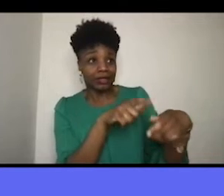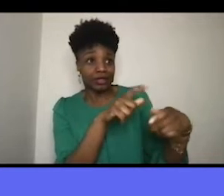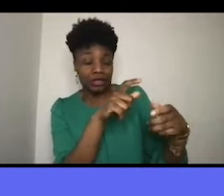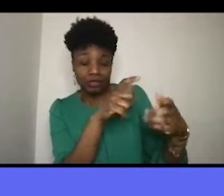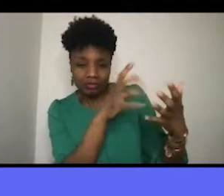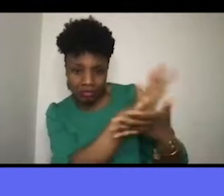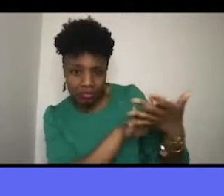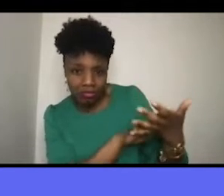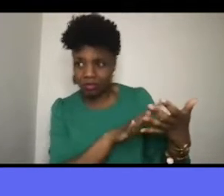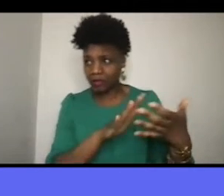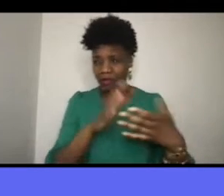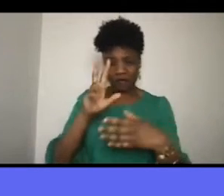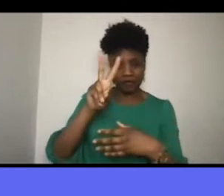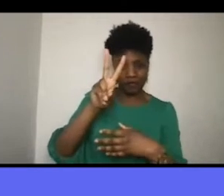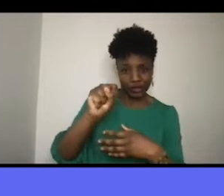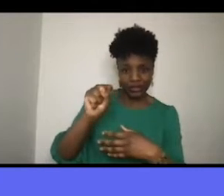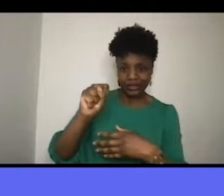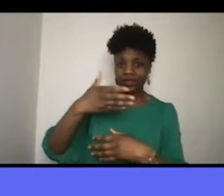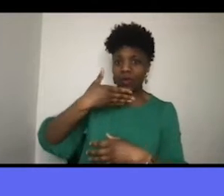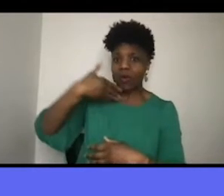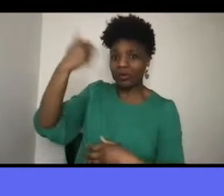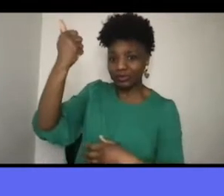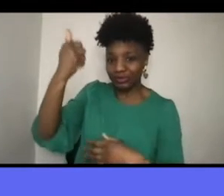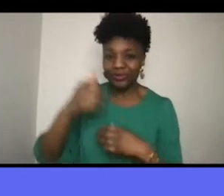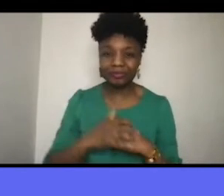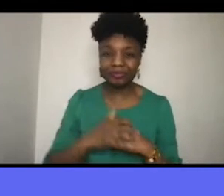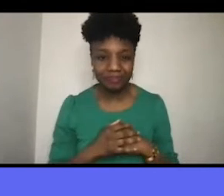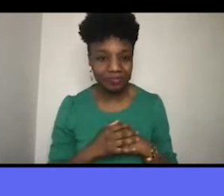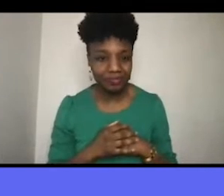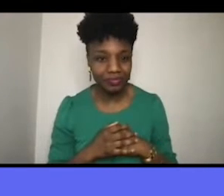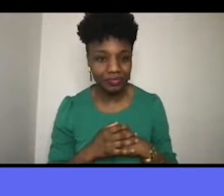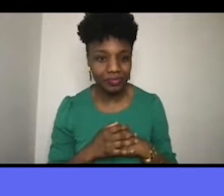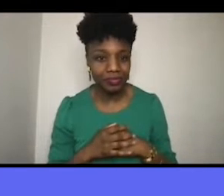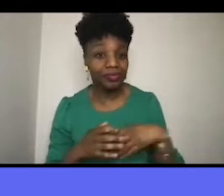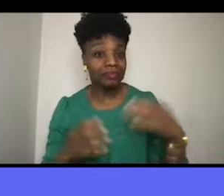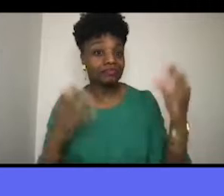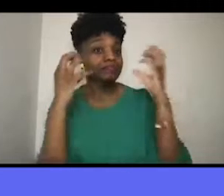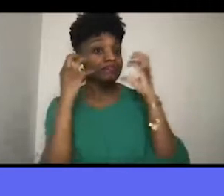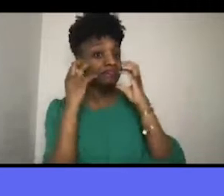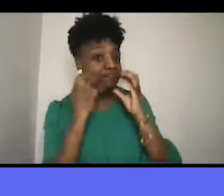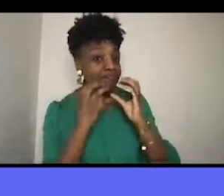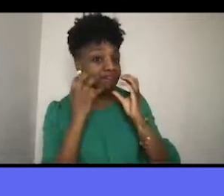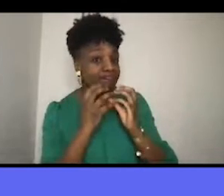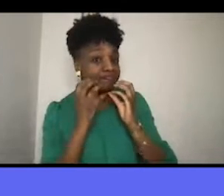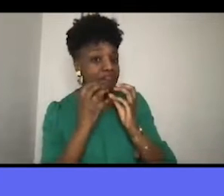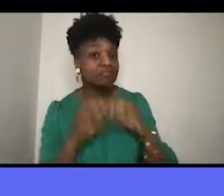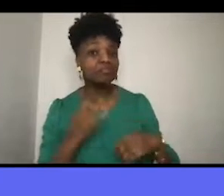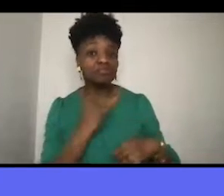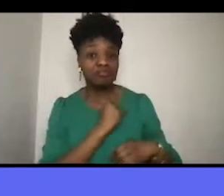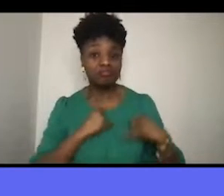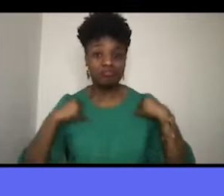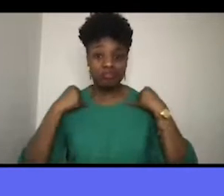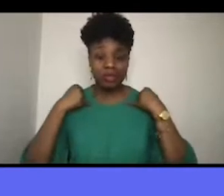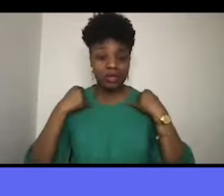So speaking of like the different levels of ages of people that you talk to, have you ever spoken with